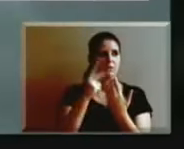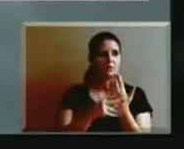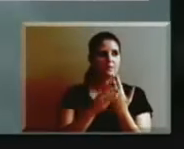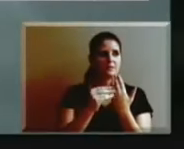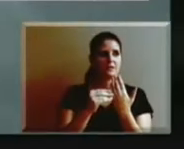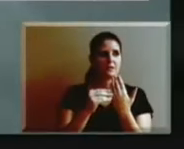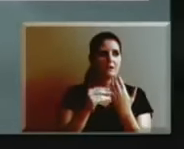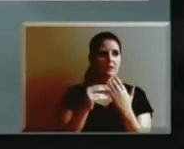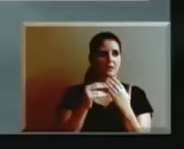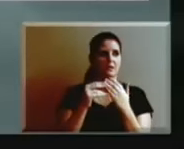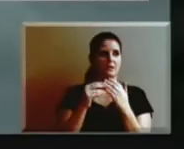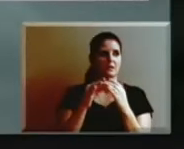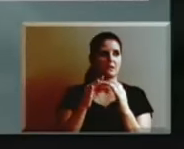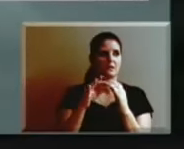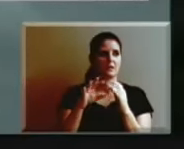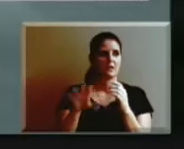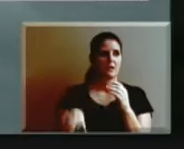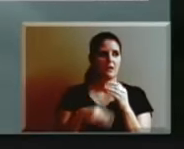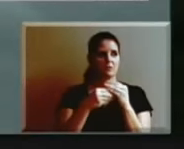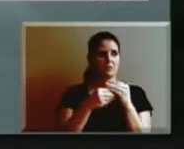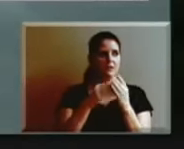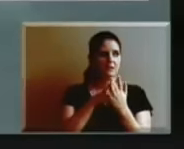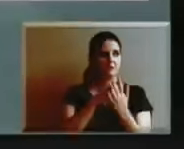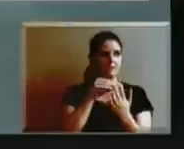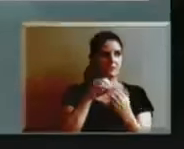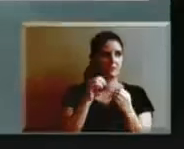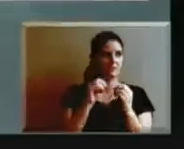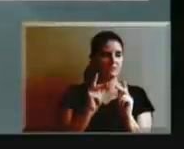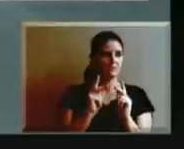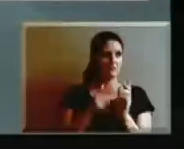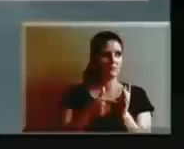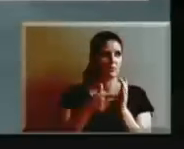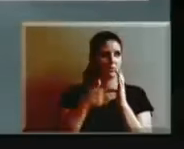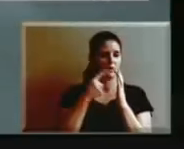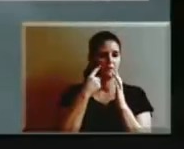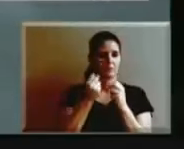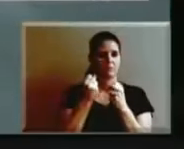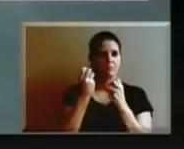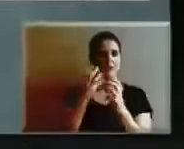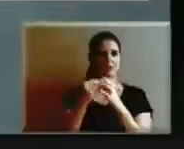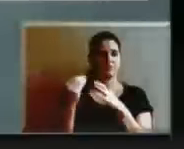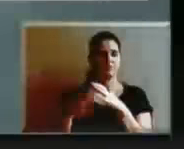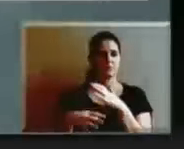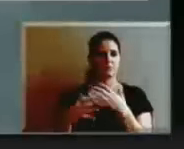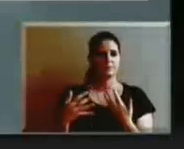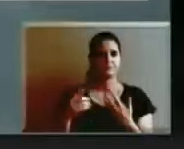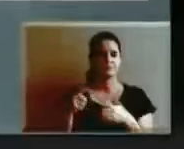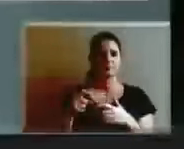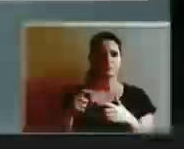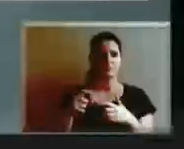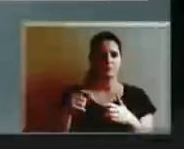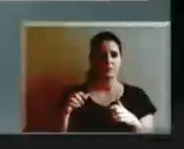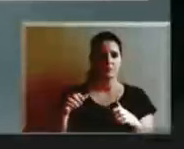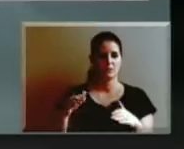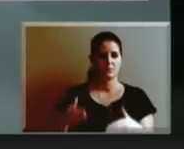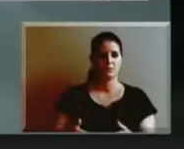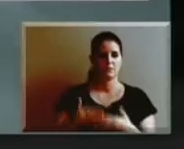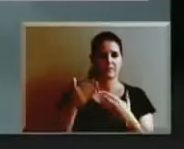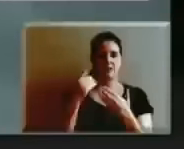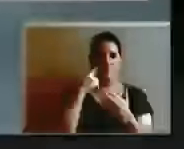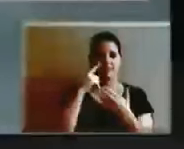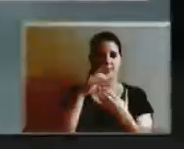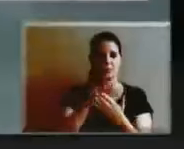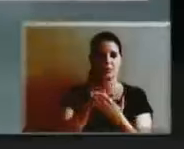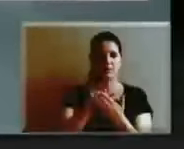learning opportunities are needed for many of our students. We need to provide those with learning challenges as well as those that